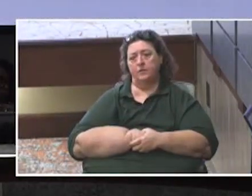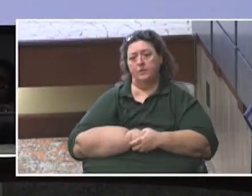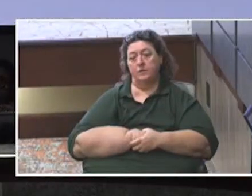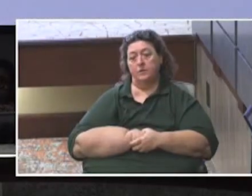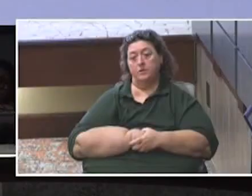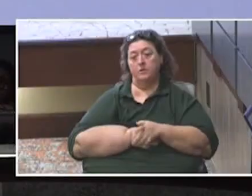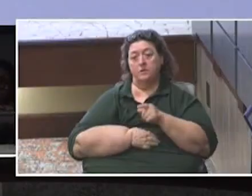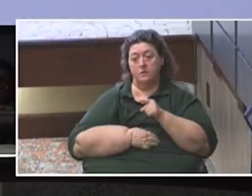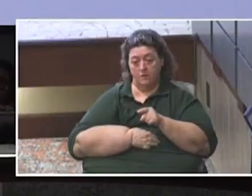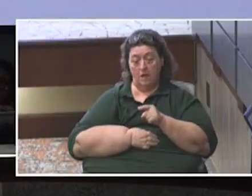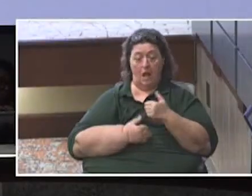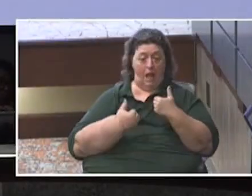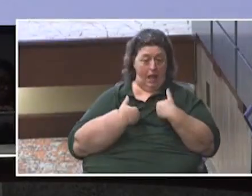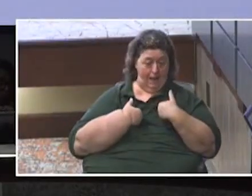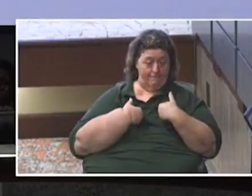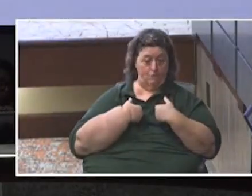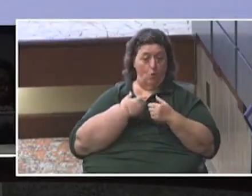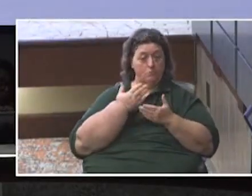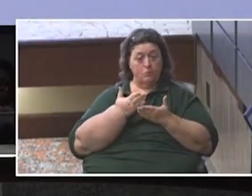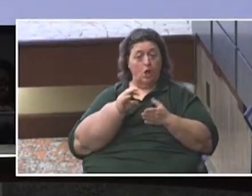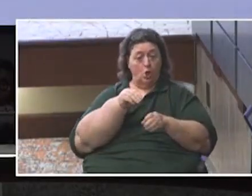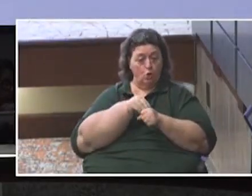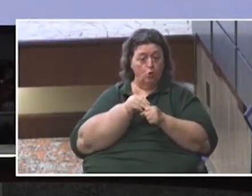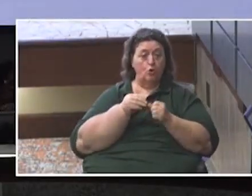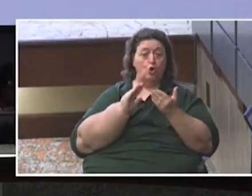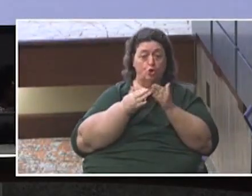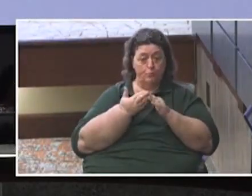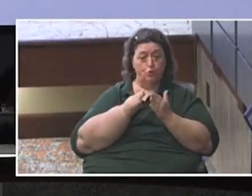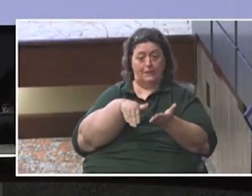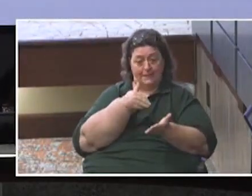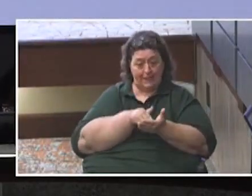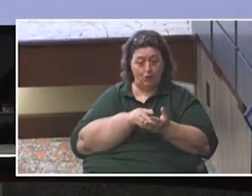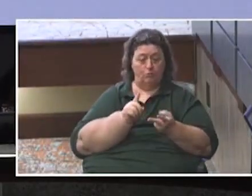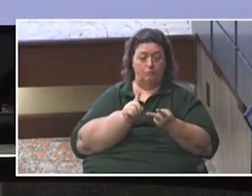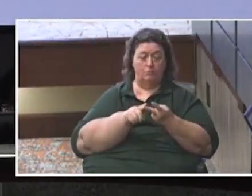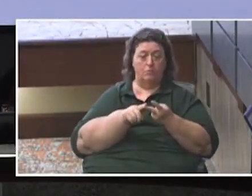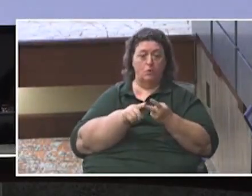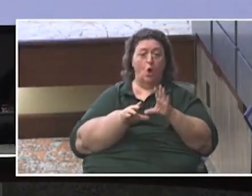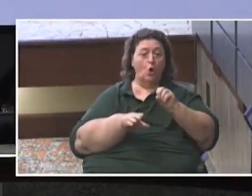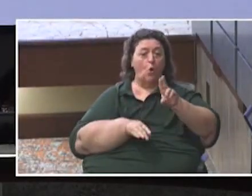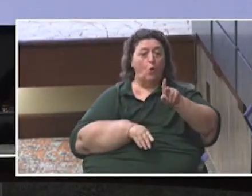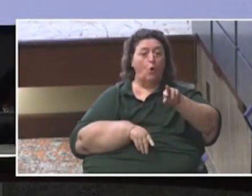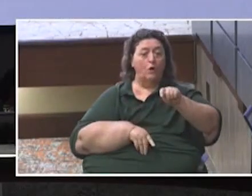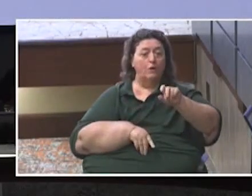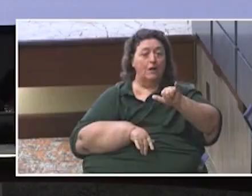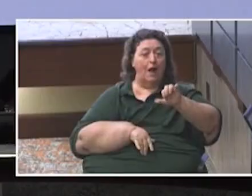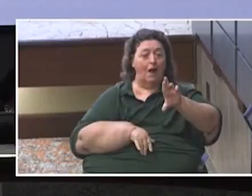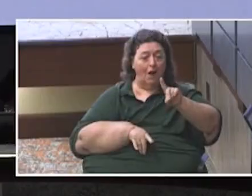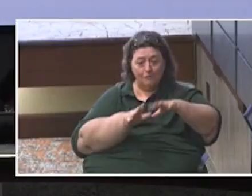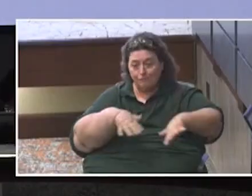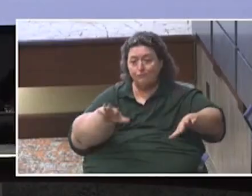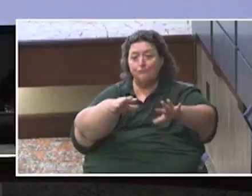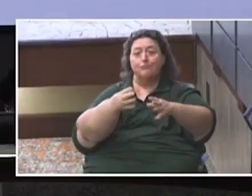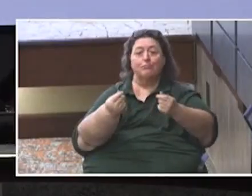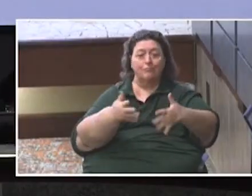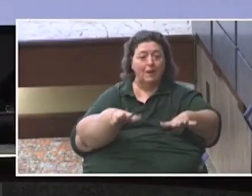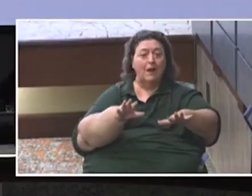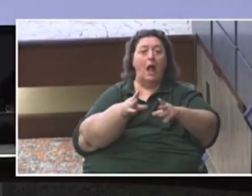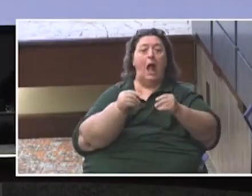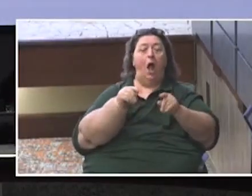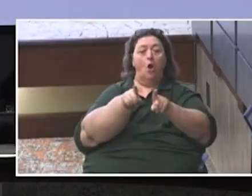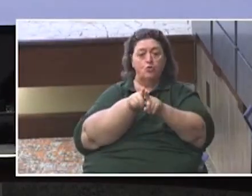The amenities included in this project would be a community center, courtyard landscaping, as well as